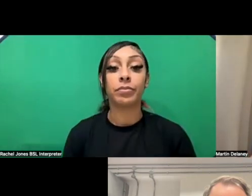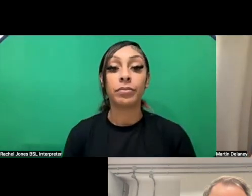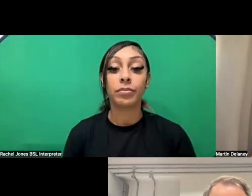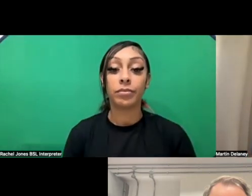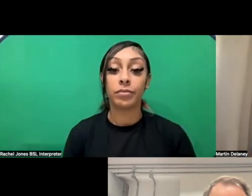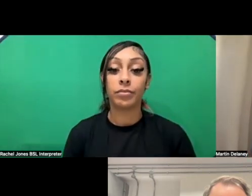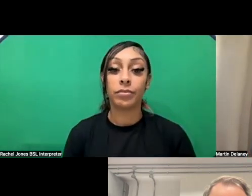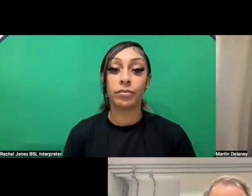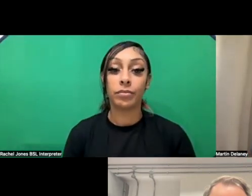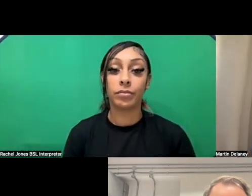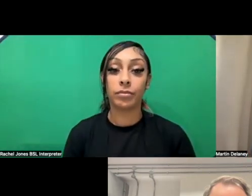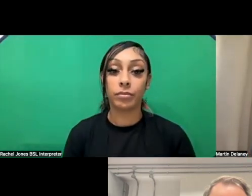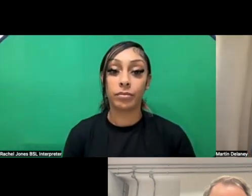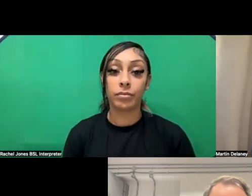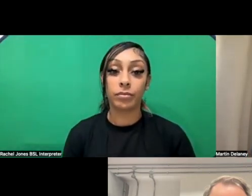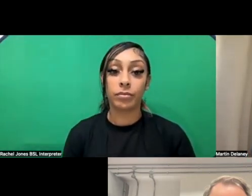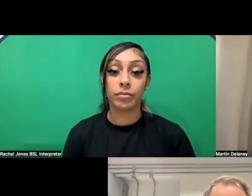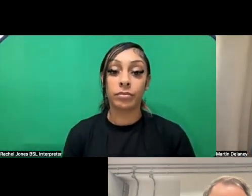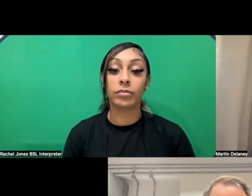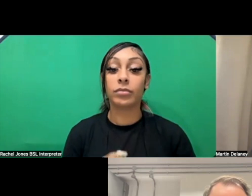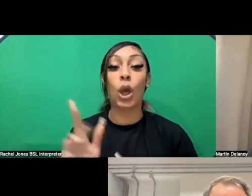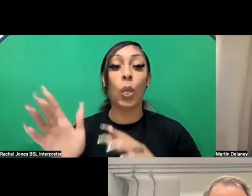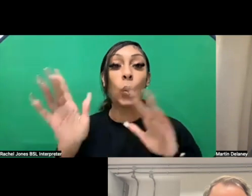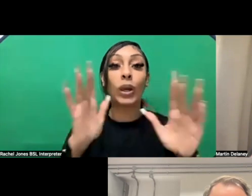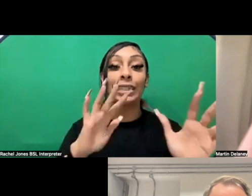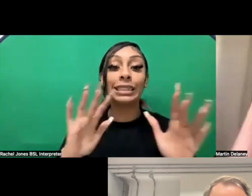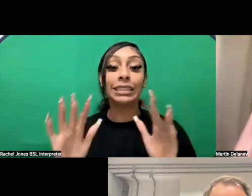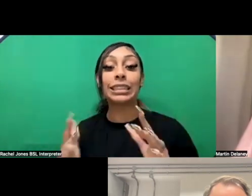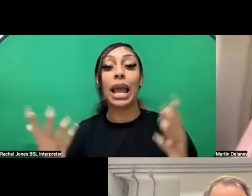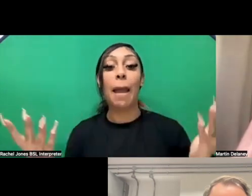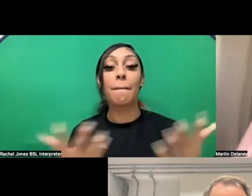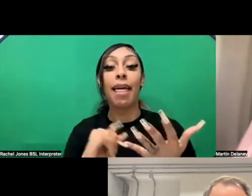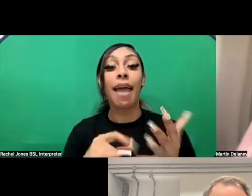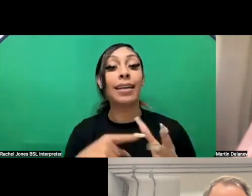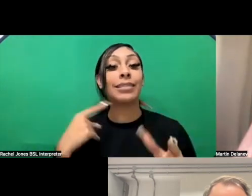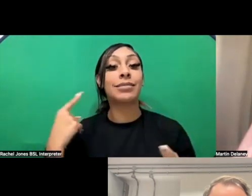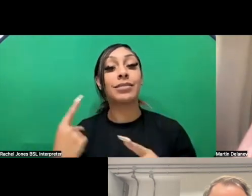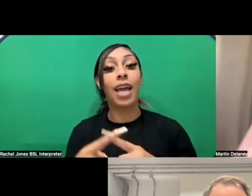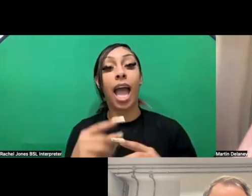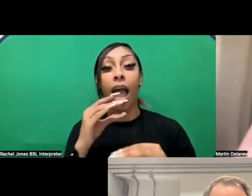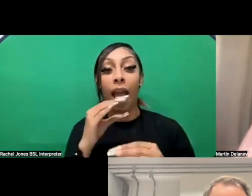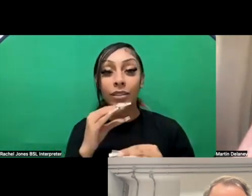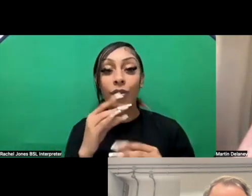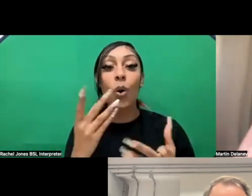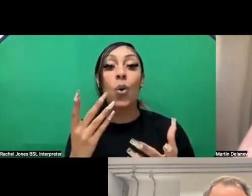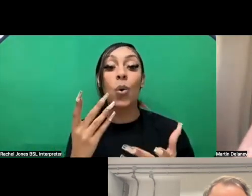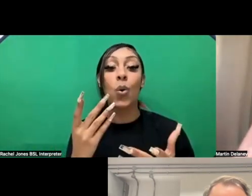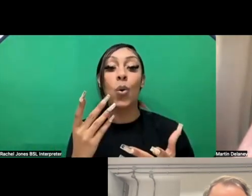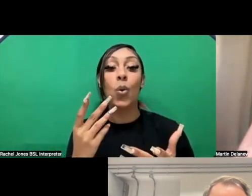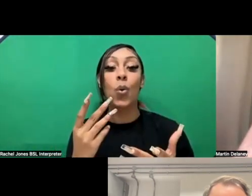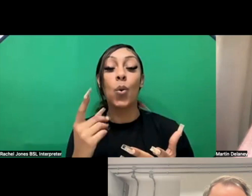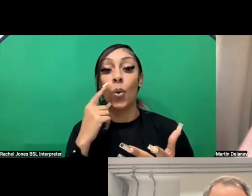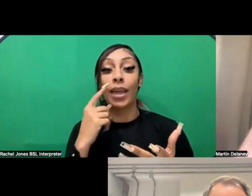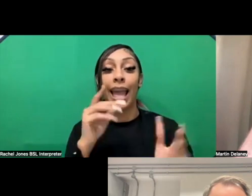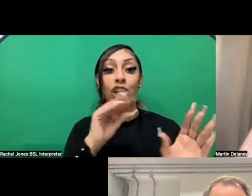modes in, for example, for the wind instruments, if you're playing sax, and you can play to a legato transition